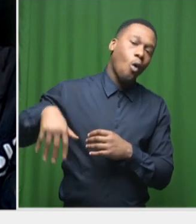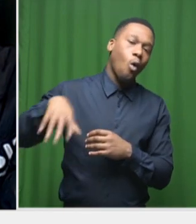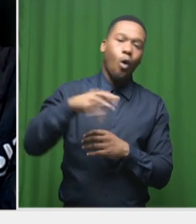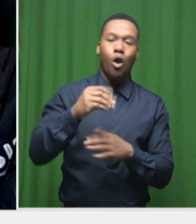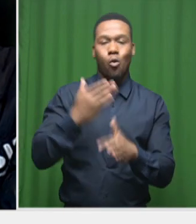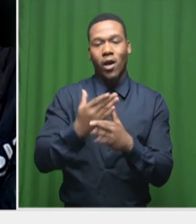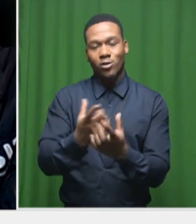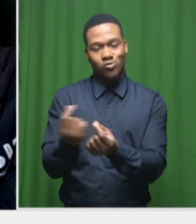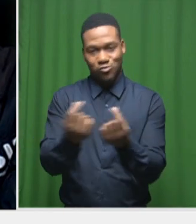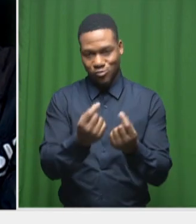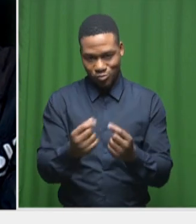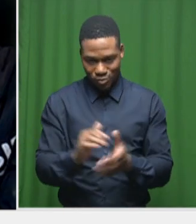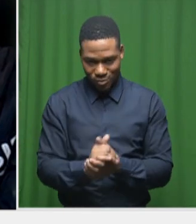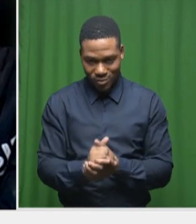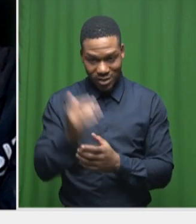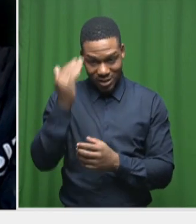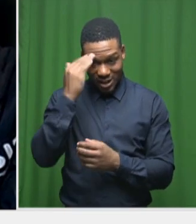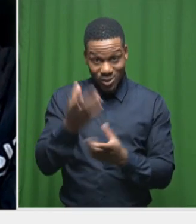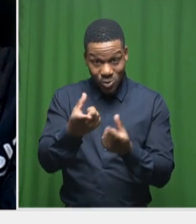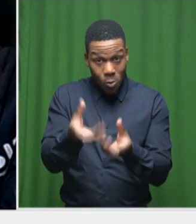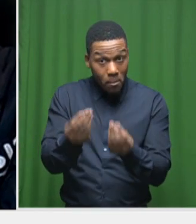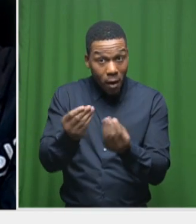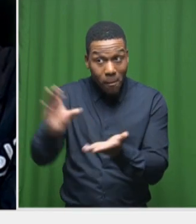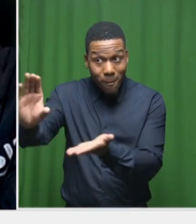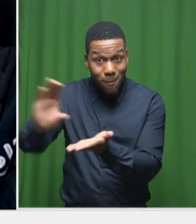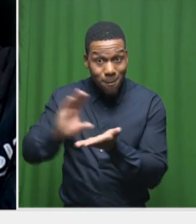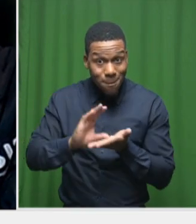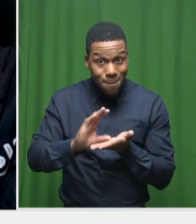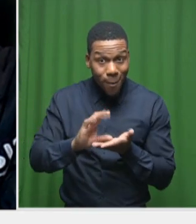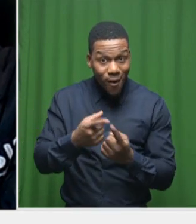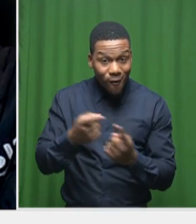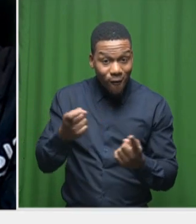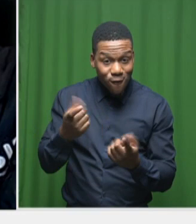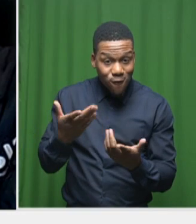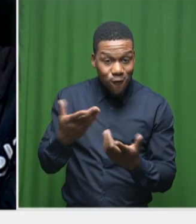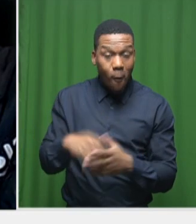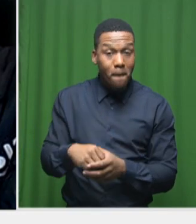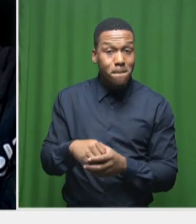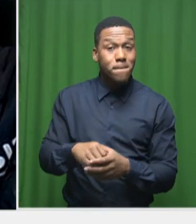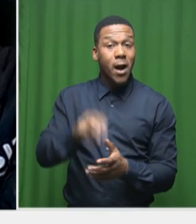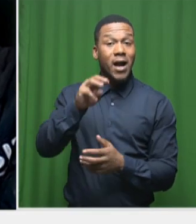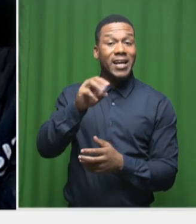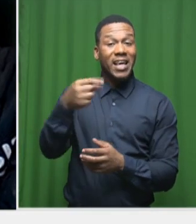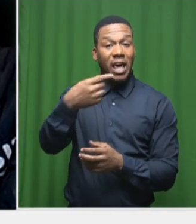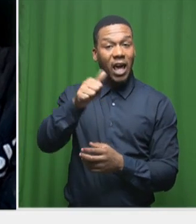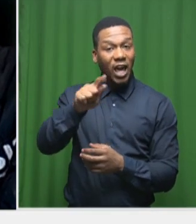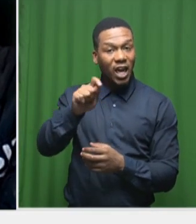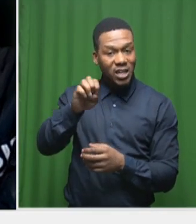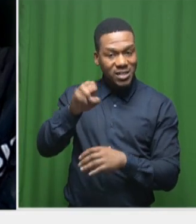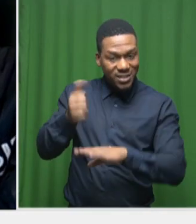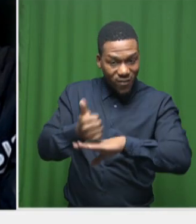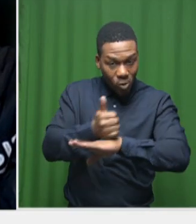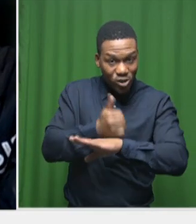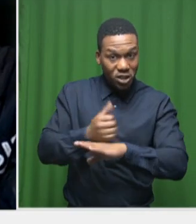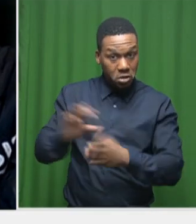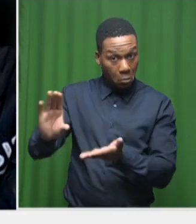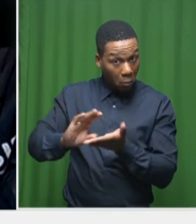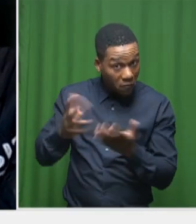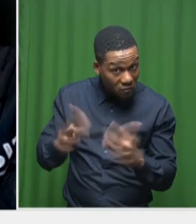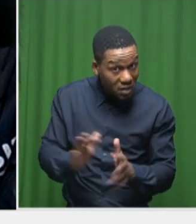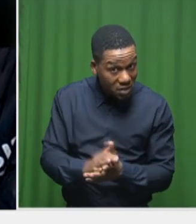also received a nice cash injection from the Bill and Melinda Gates Foundation to drive these kind of skills and